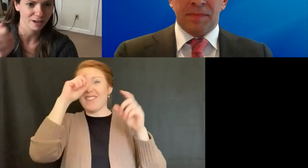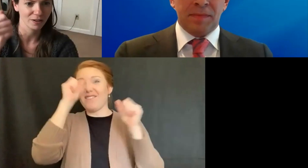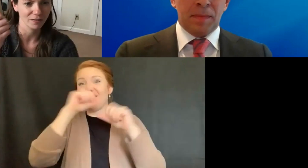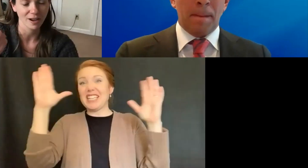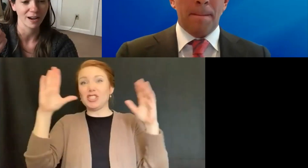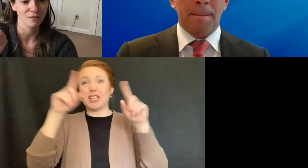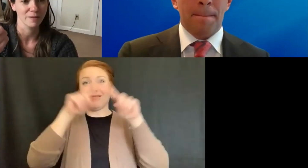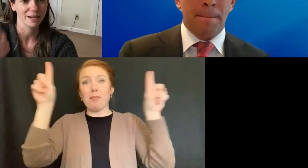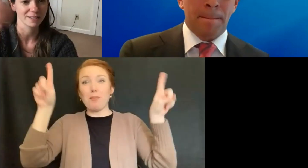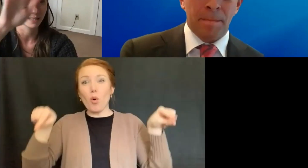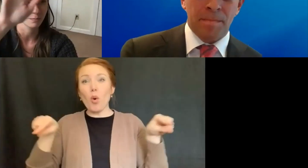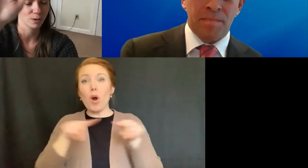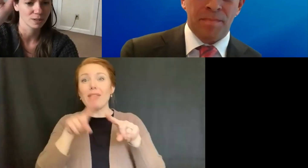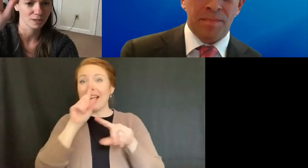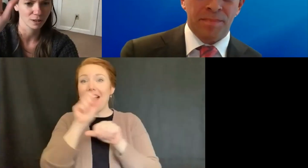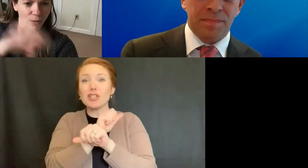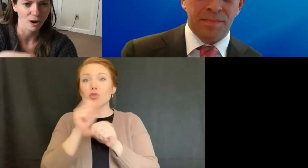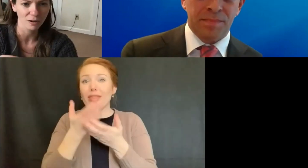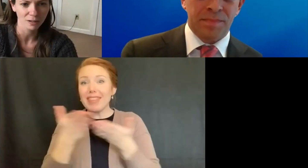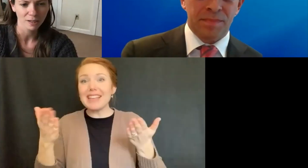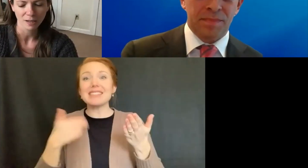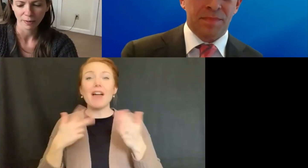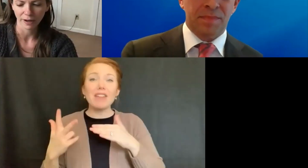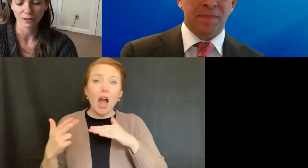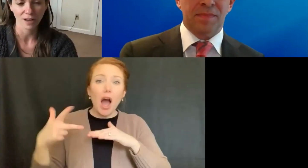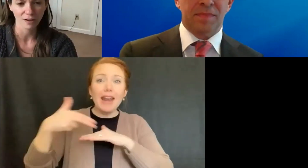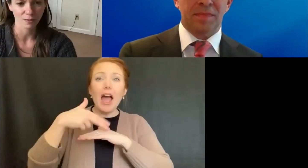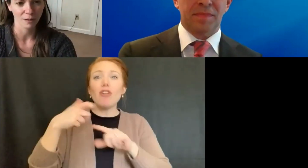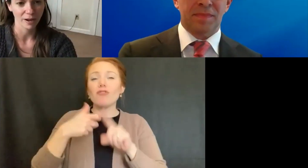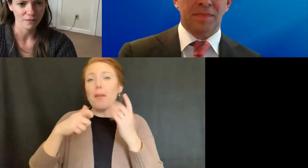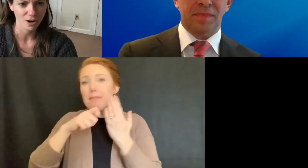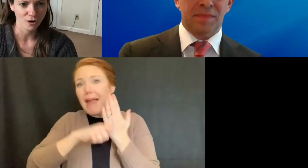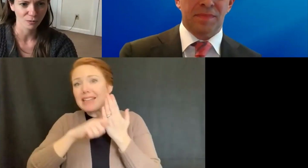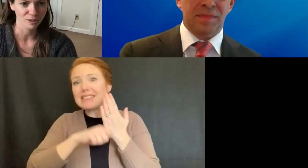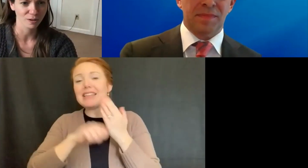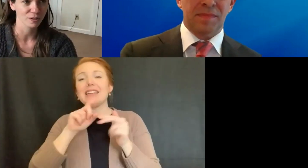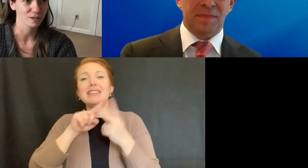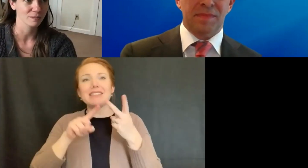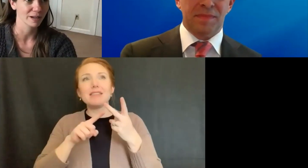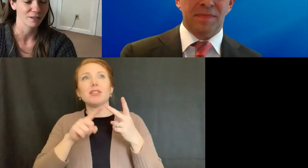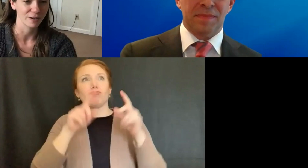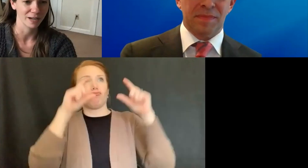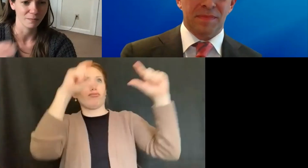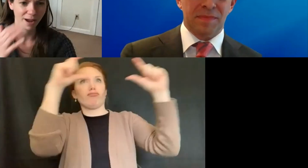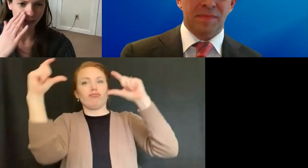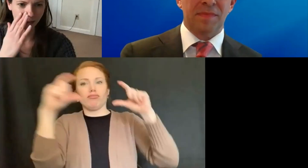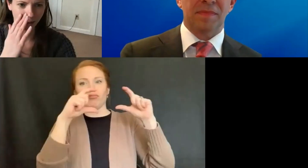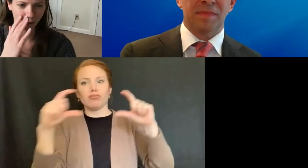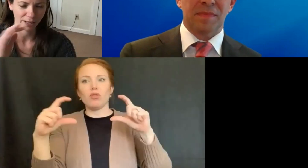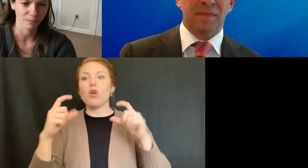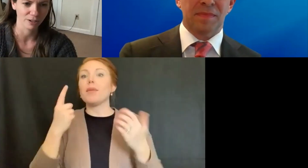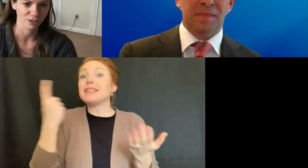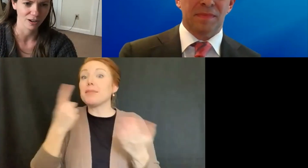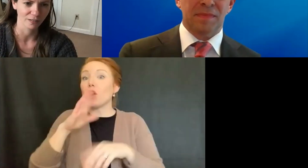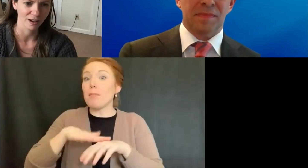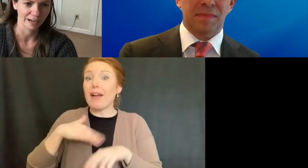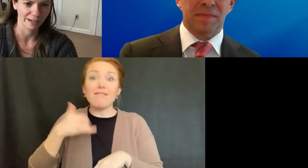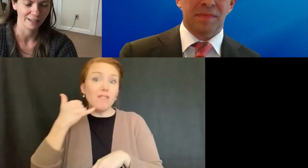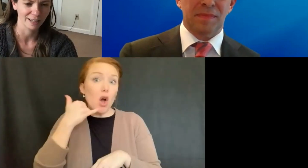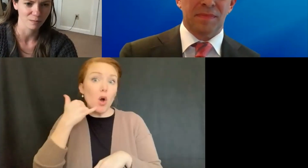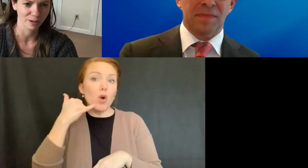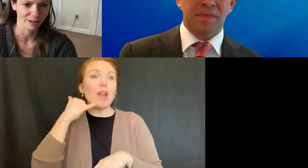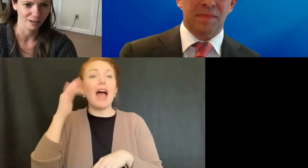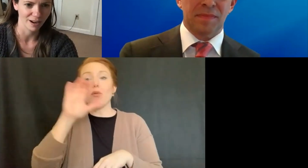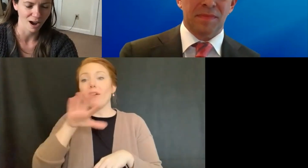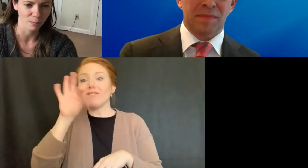actual stuff I've cut out from magazines and posted to the wall. But I also have one on my phone. So if there's something I don't find in a magazine, I'll get the picture online